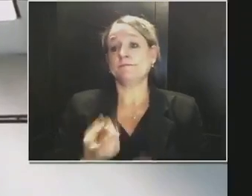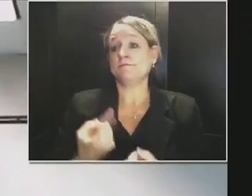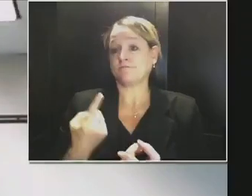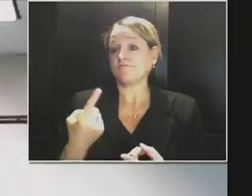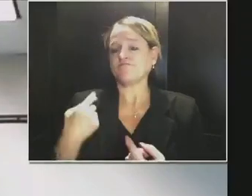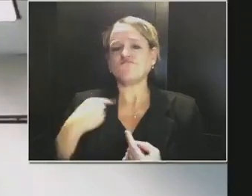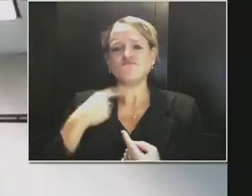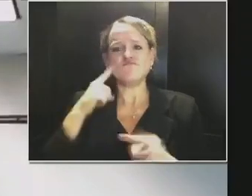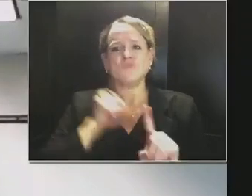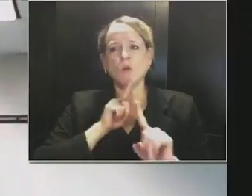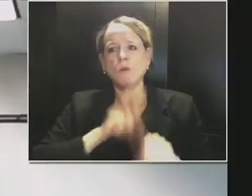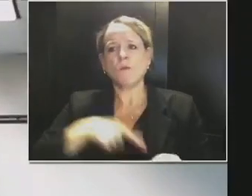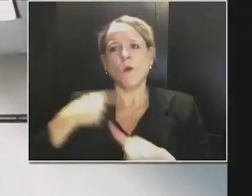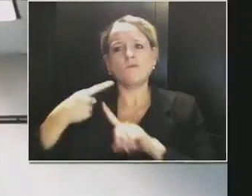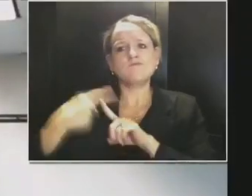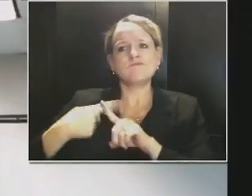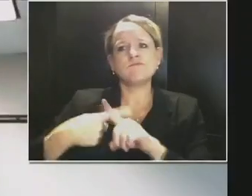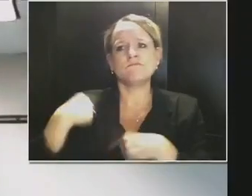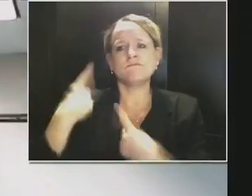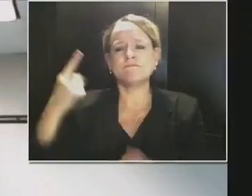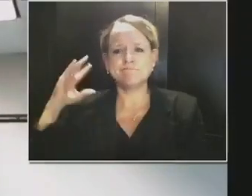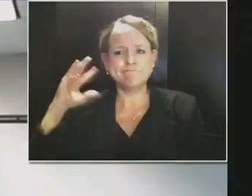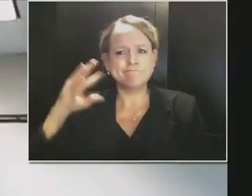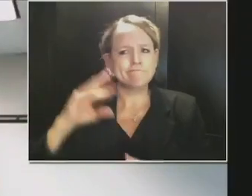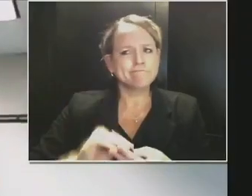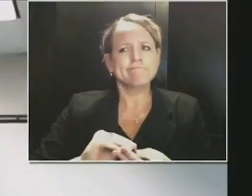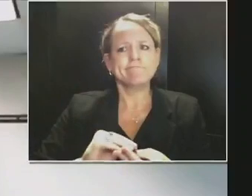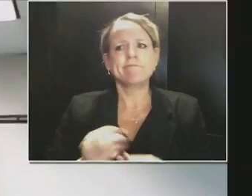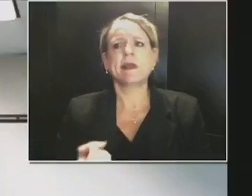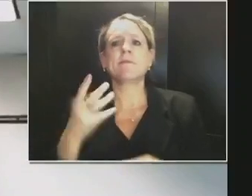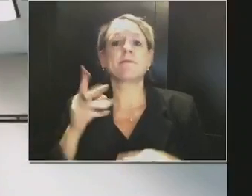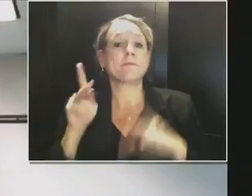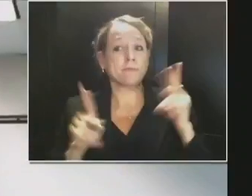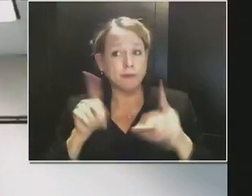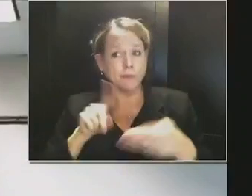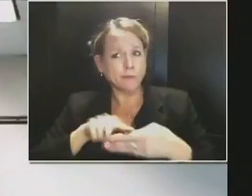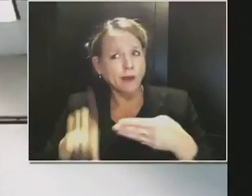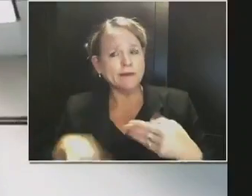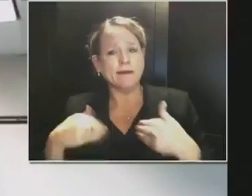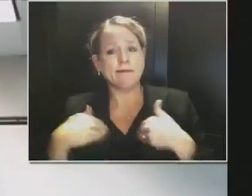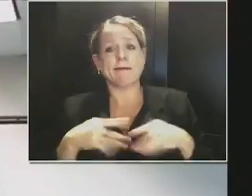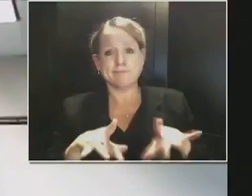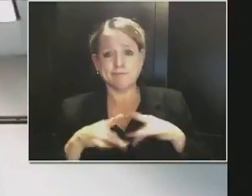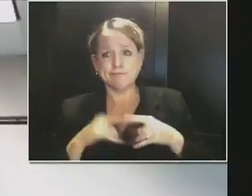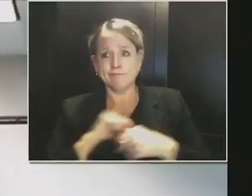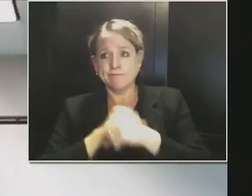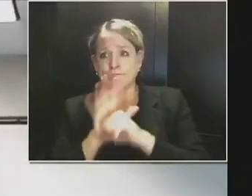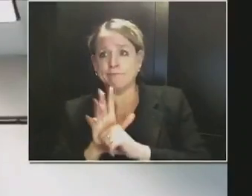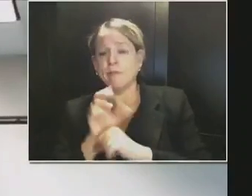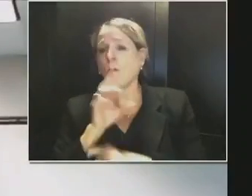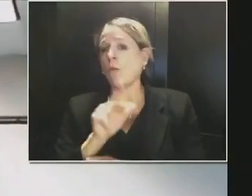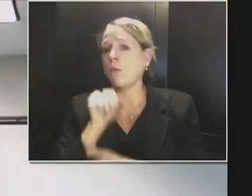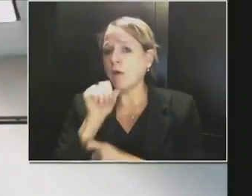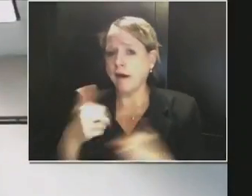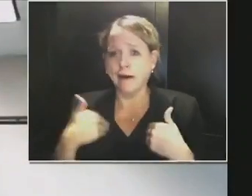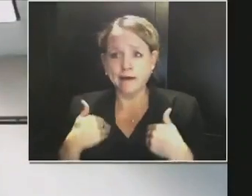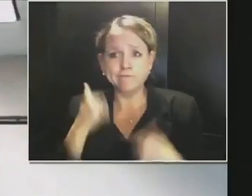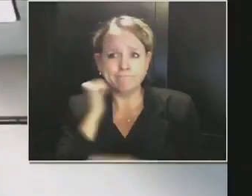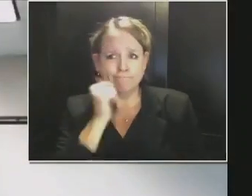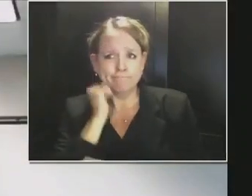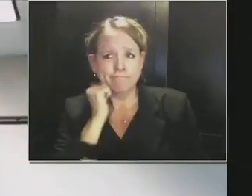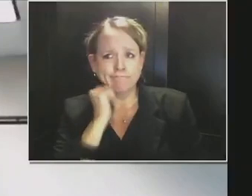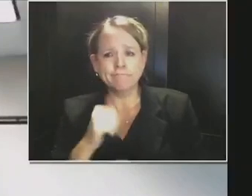Recently, concerns have been raised about how a backlog in moving negative tests from the staging area in our disease surveillance